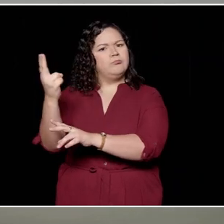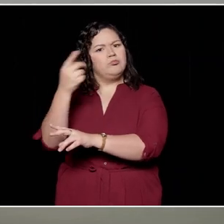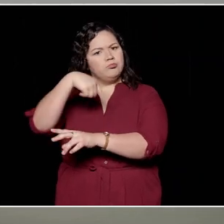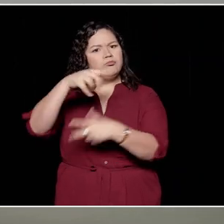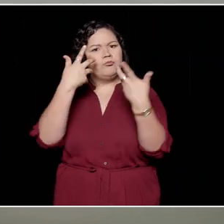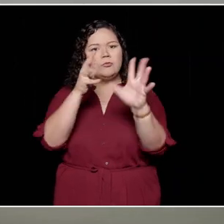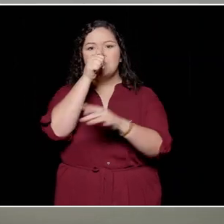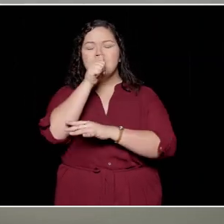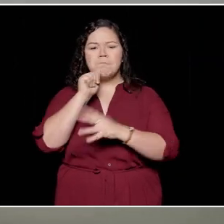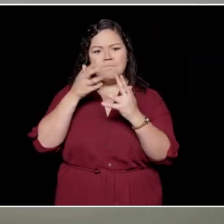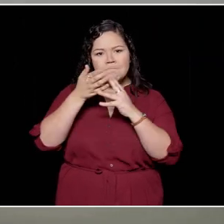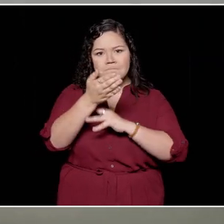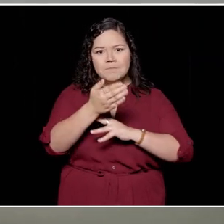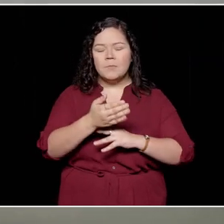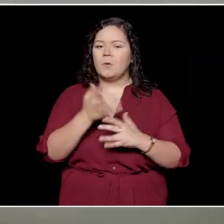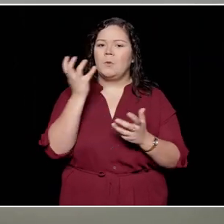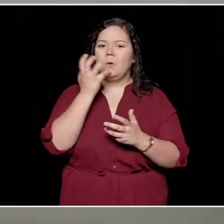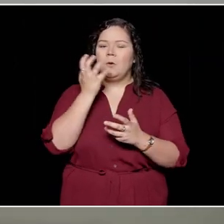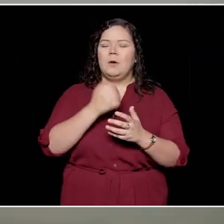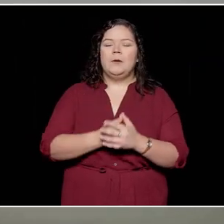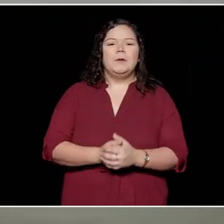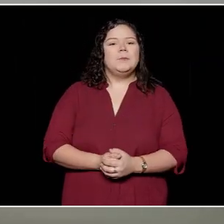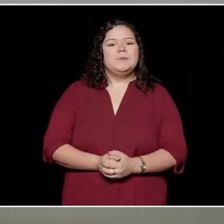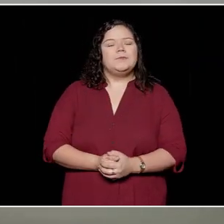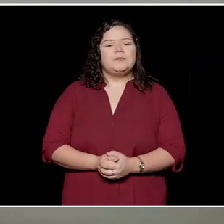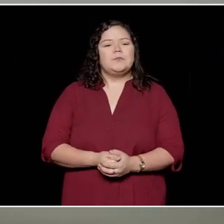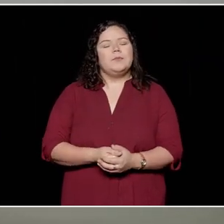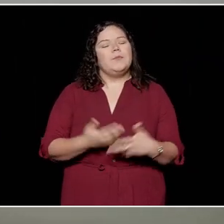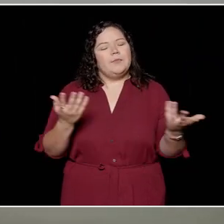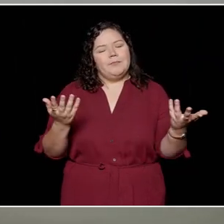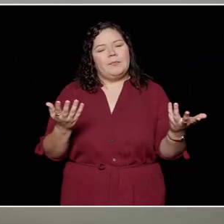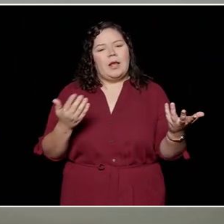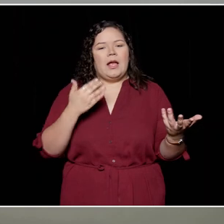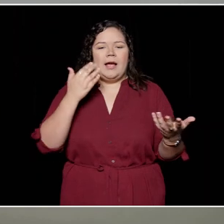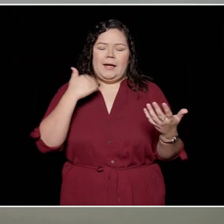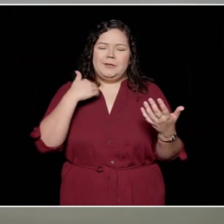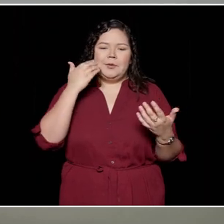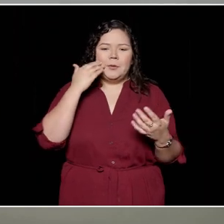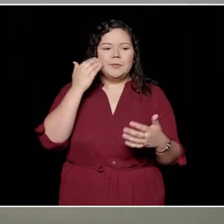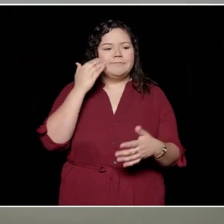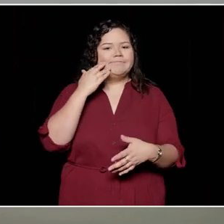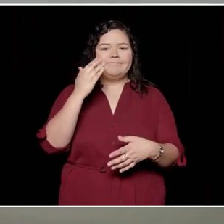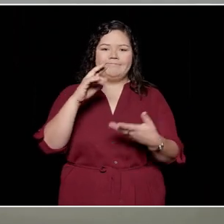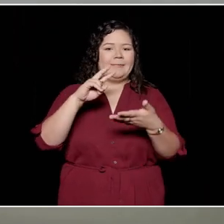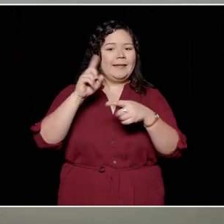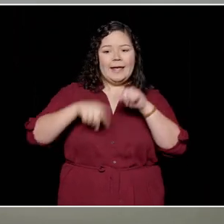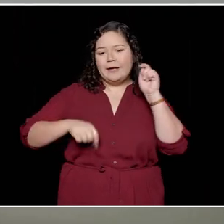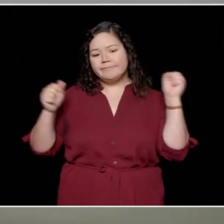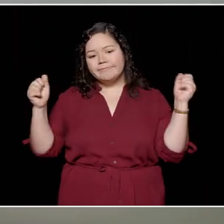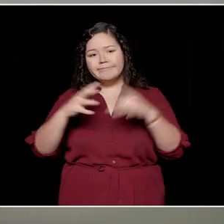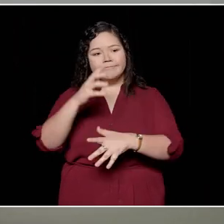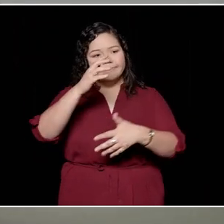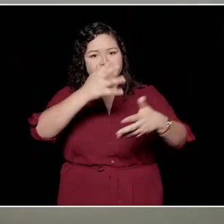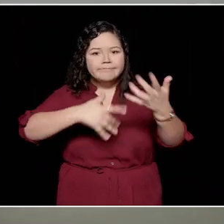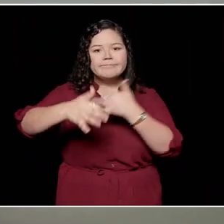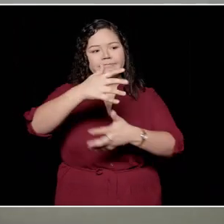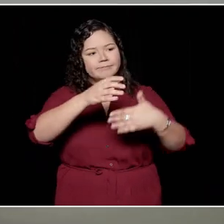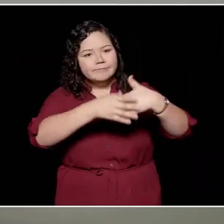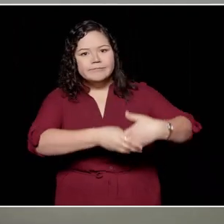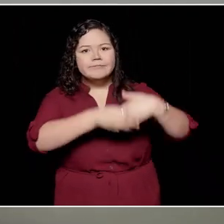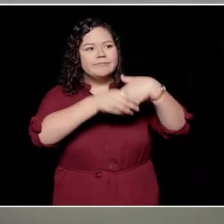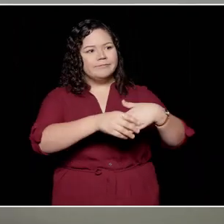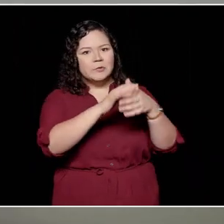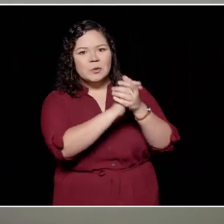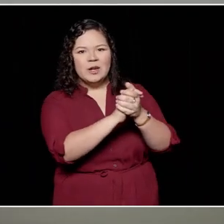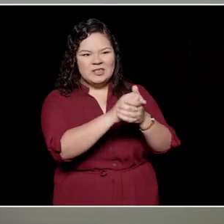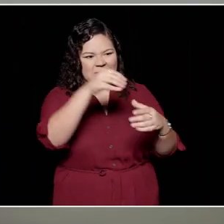before. While the pandemic prevents me sadly from shaking you by the hand, I hope I can convey to you here